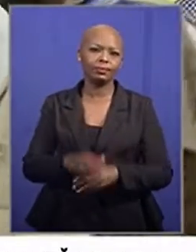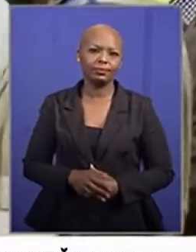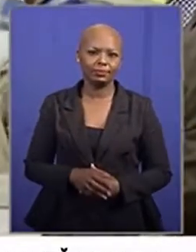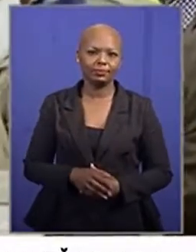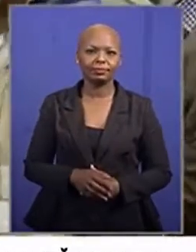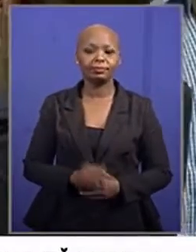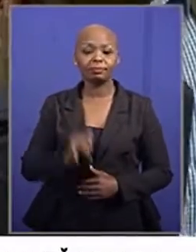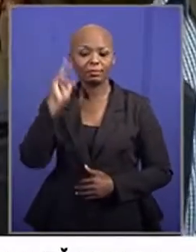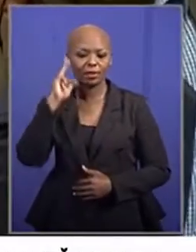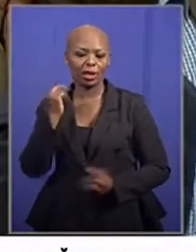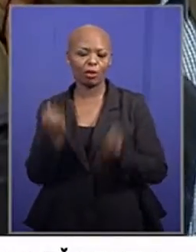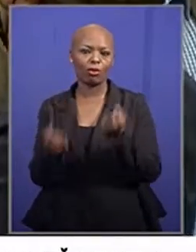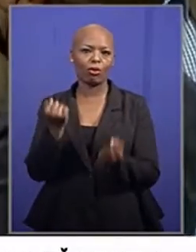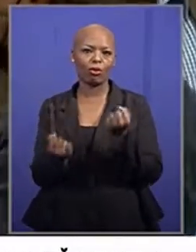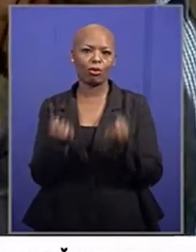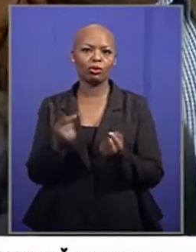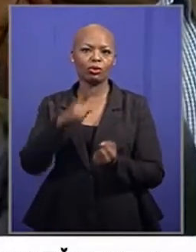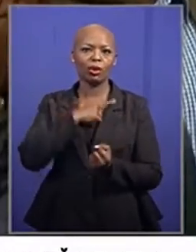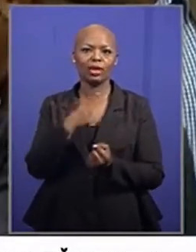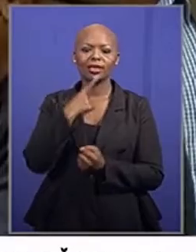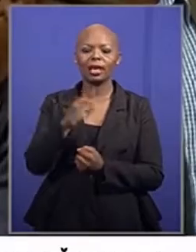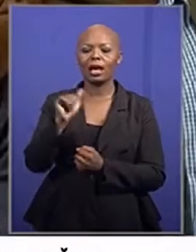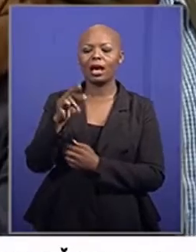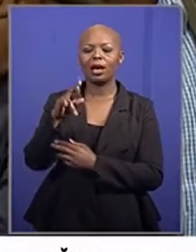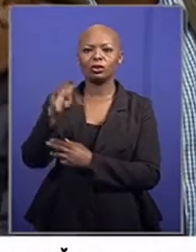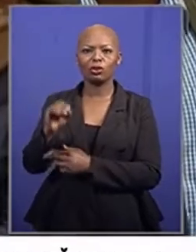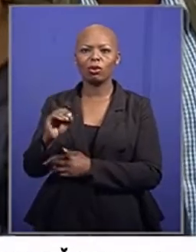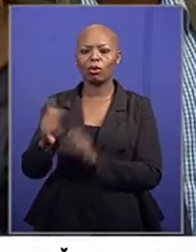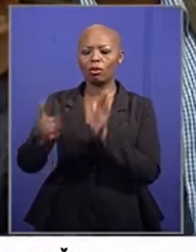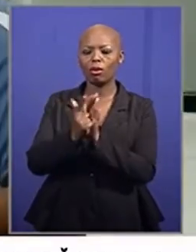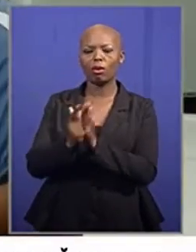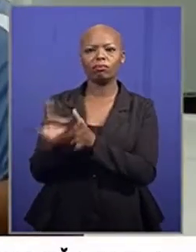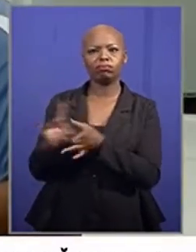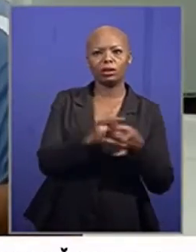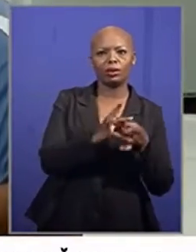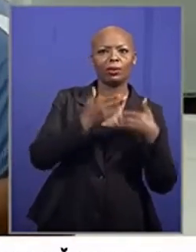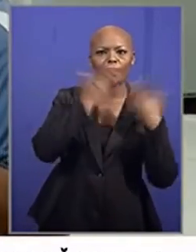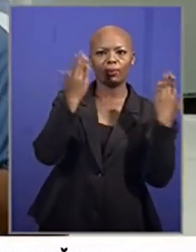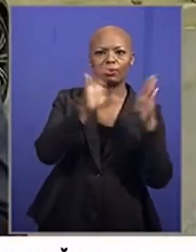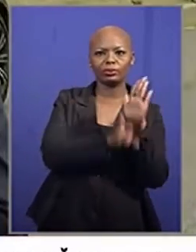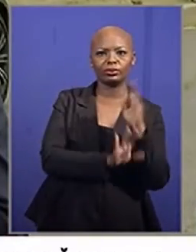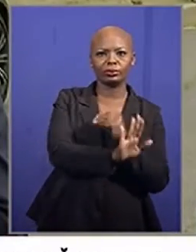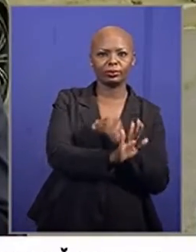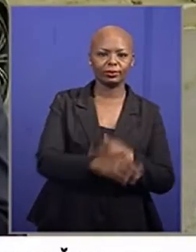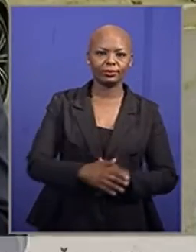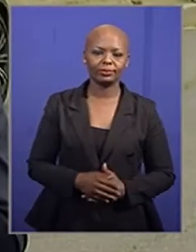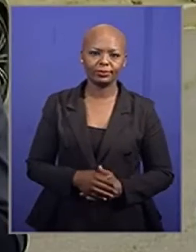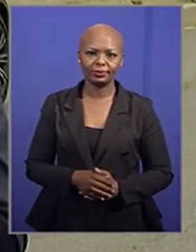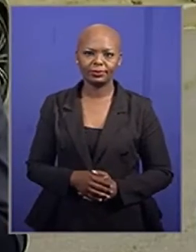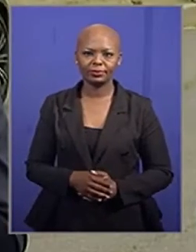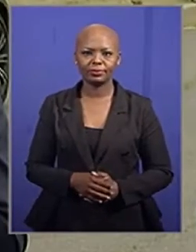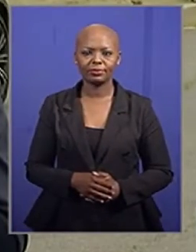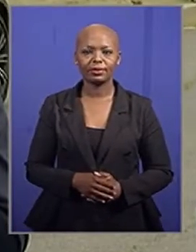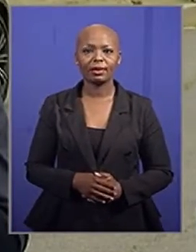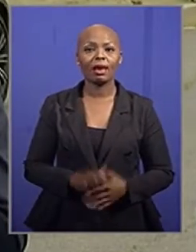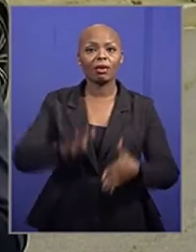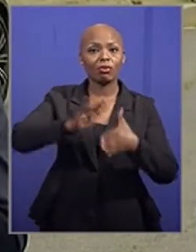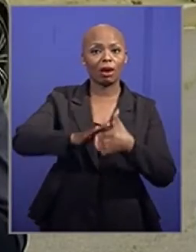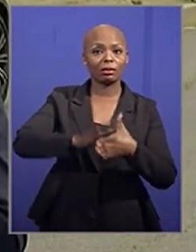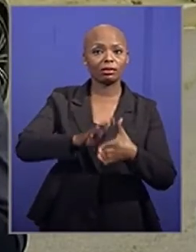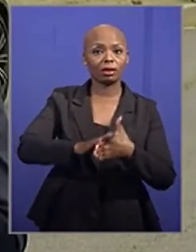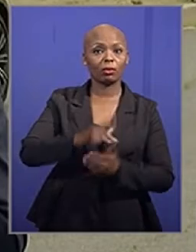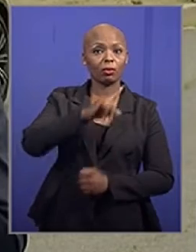kgotlatshekelokgolo ya Pretoria ya gore molawana wa ARTO ga o tsamaelane le molaotheo. It is for this reason that